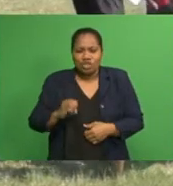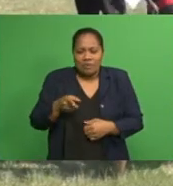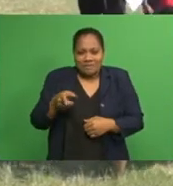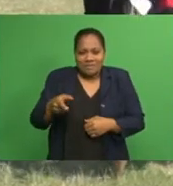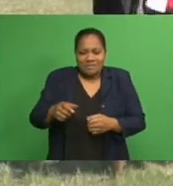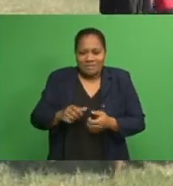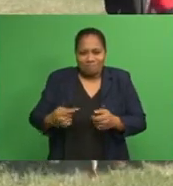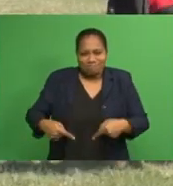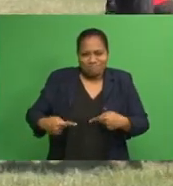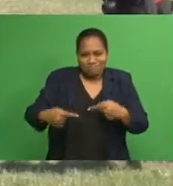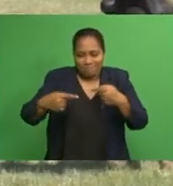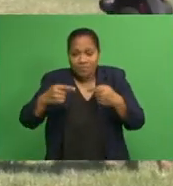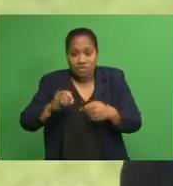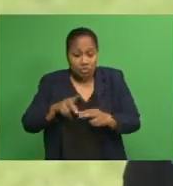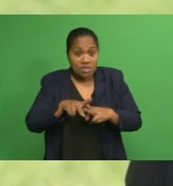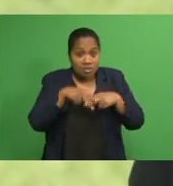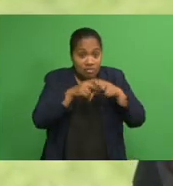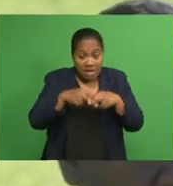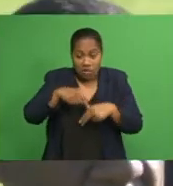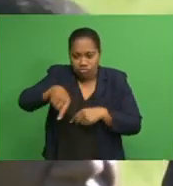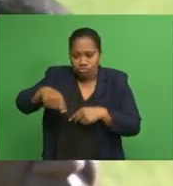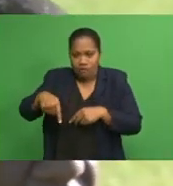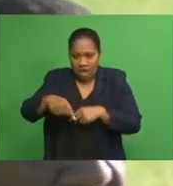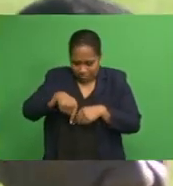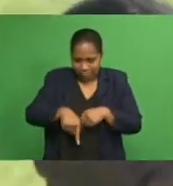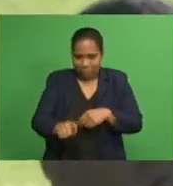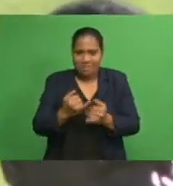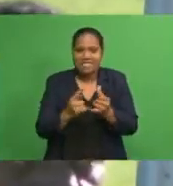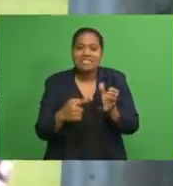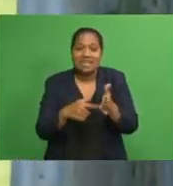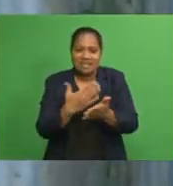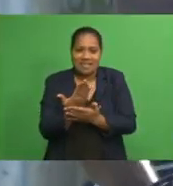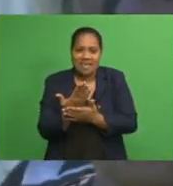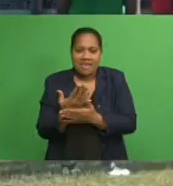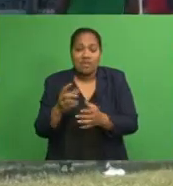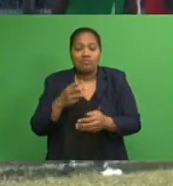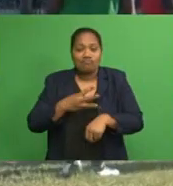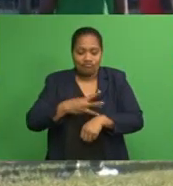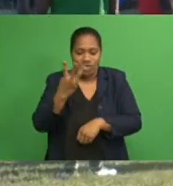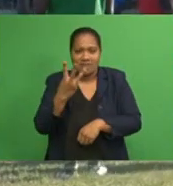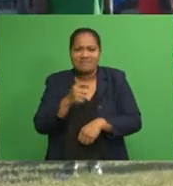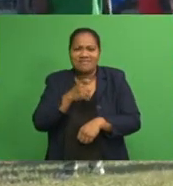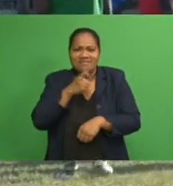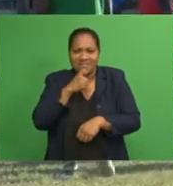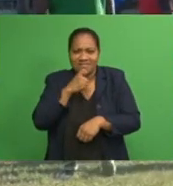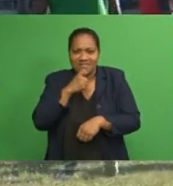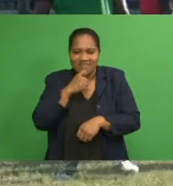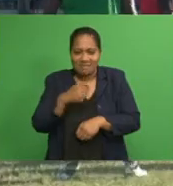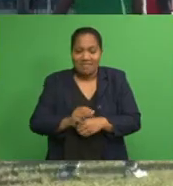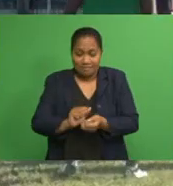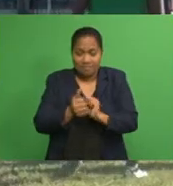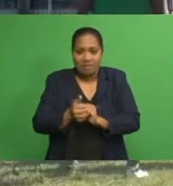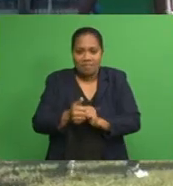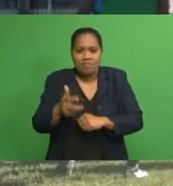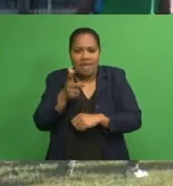Nandronga battles Suva on Saturday at Lawanga Park in Singatoka at 3 p.m. The match will be aired live and exclusive